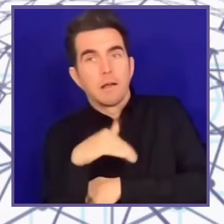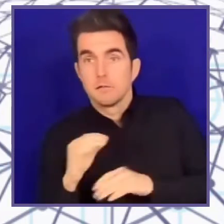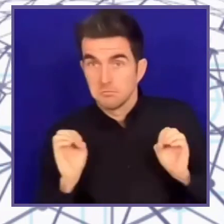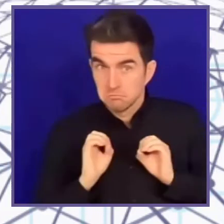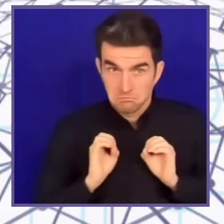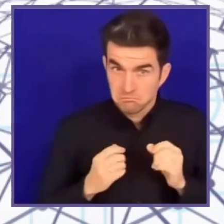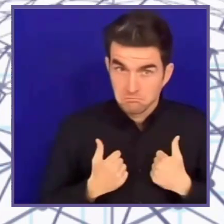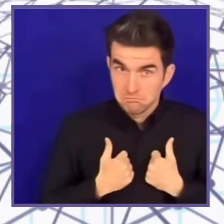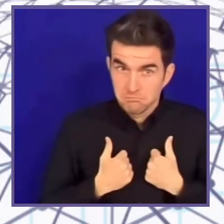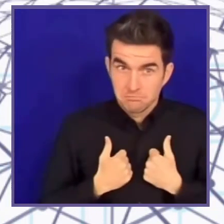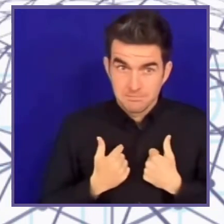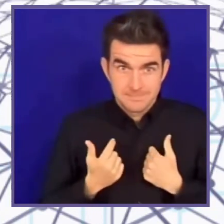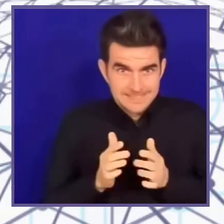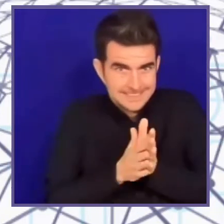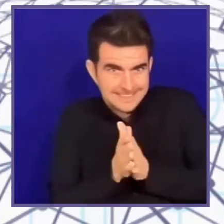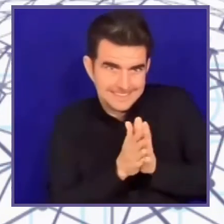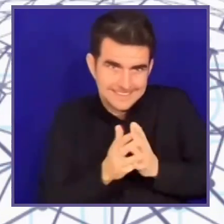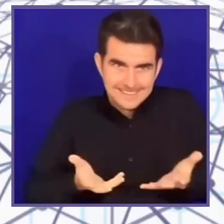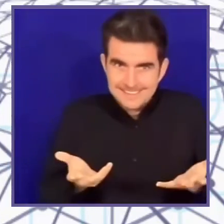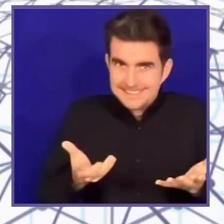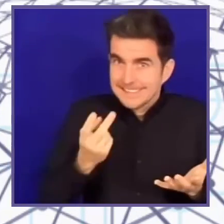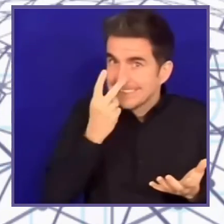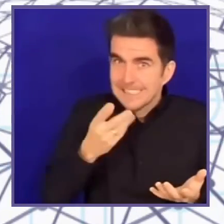opportunity. Thank you.